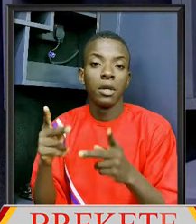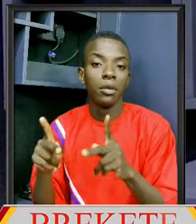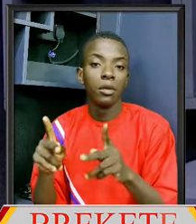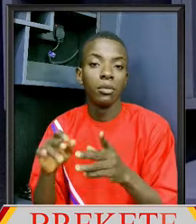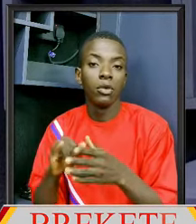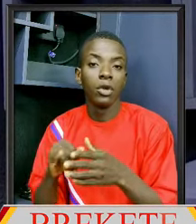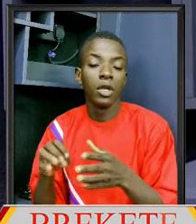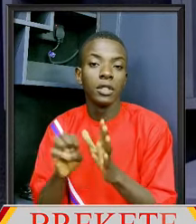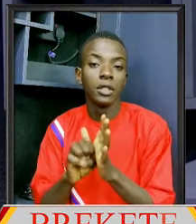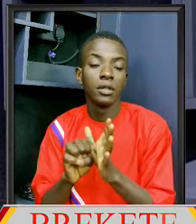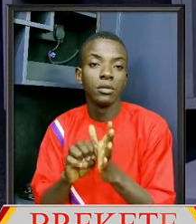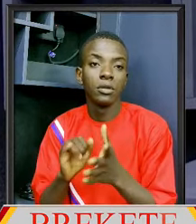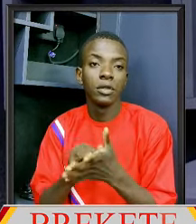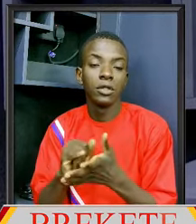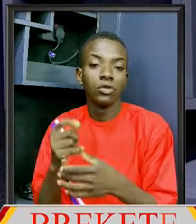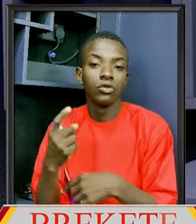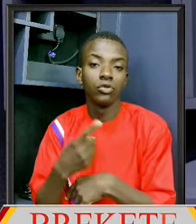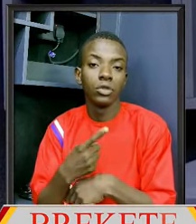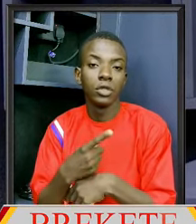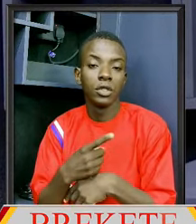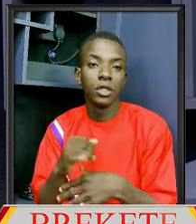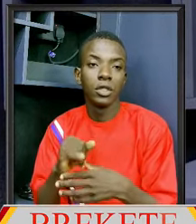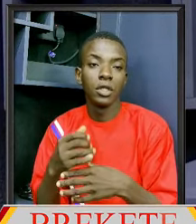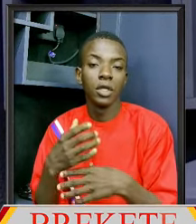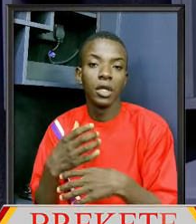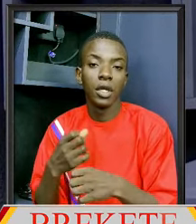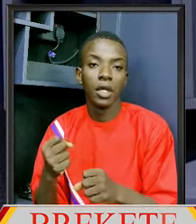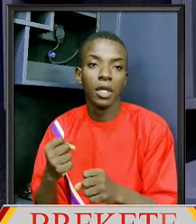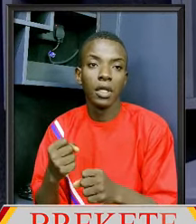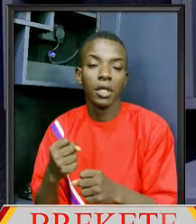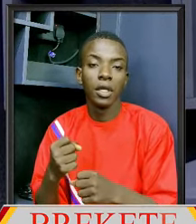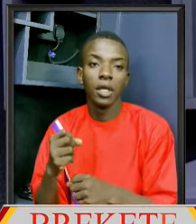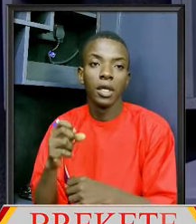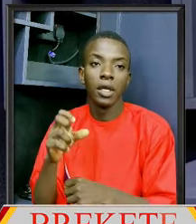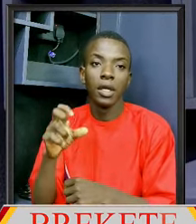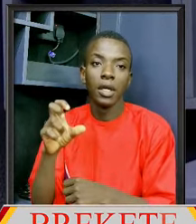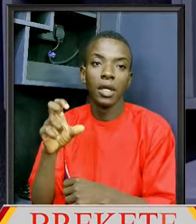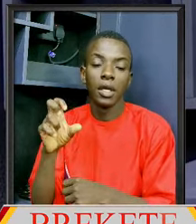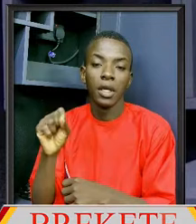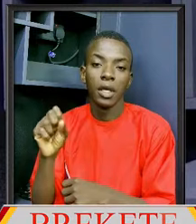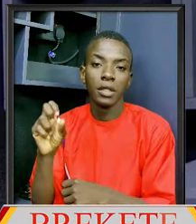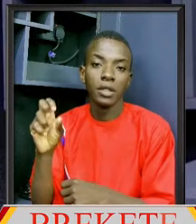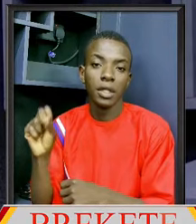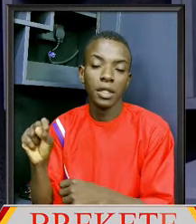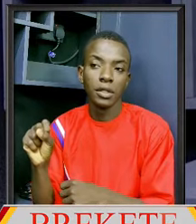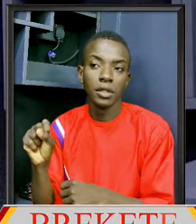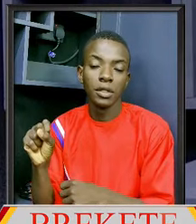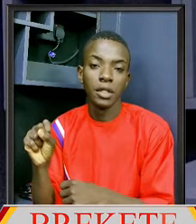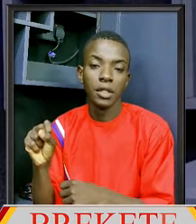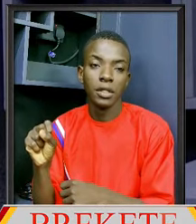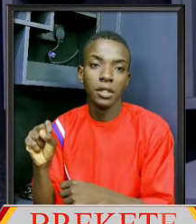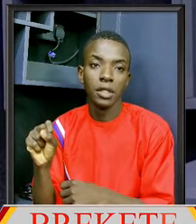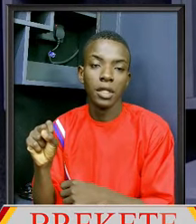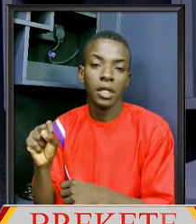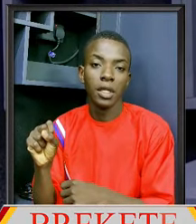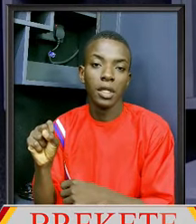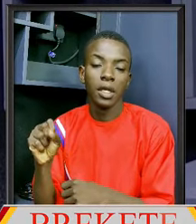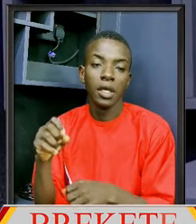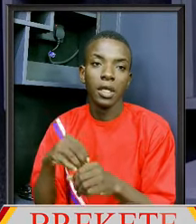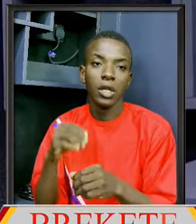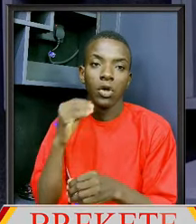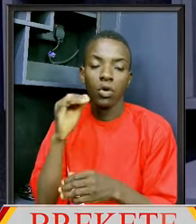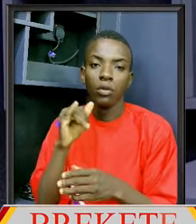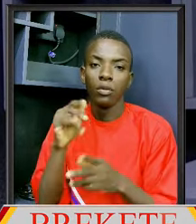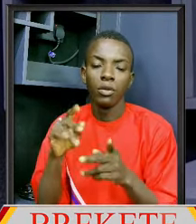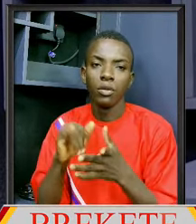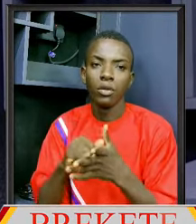for example, where today where we say they get SS in their home, for example. Not be like people